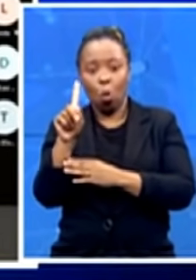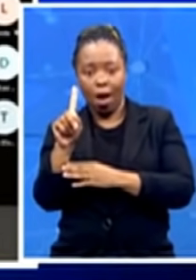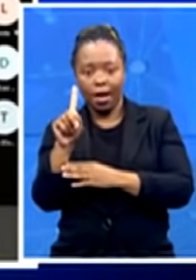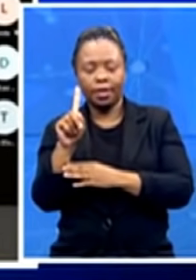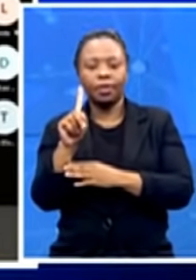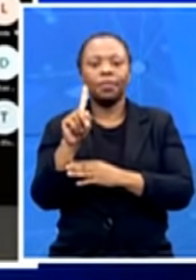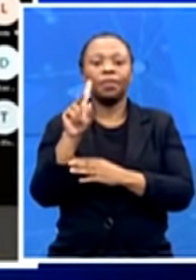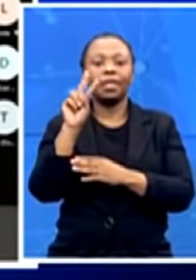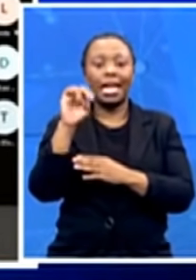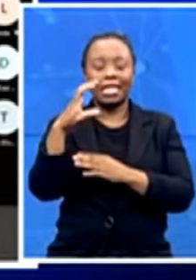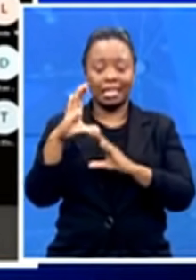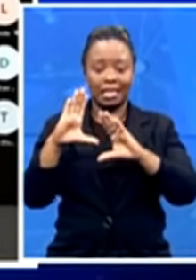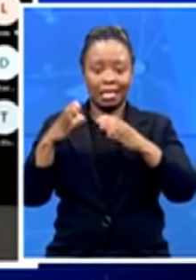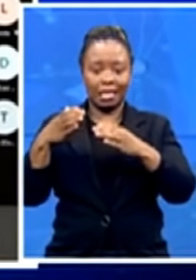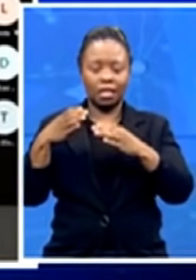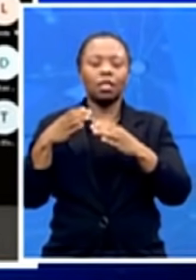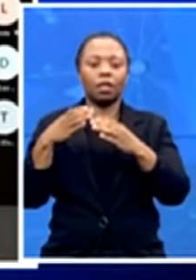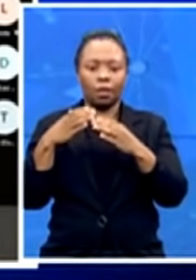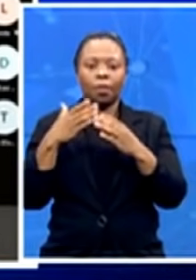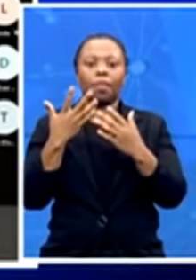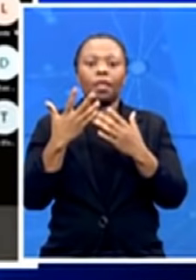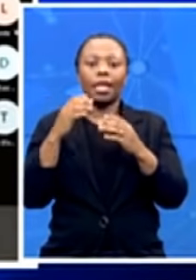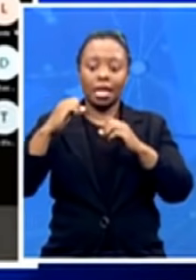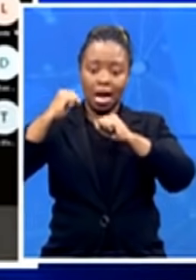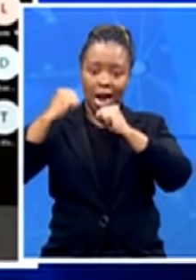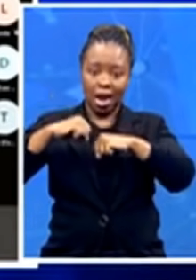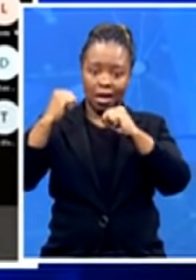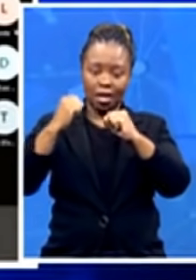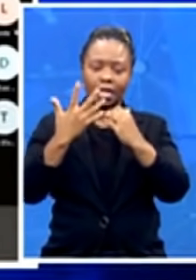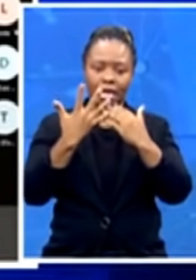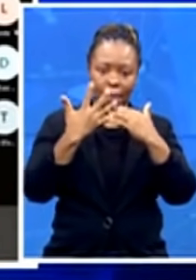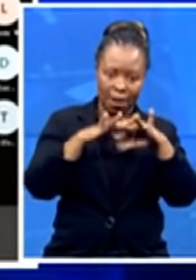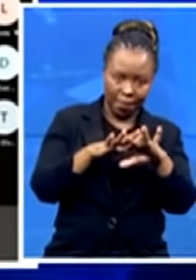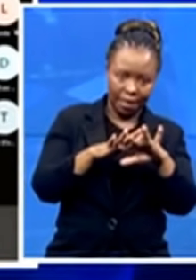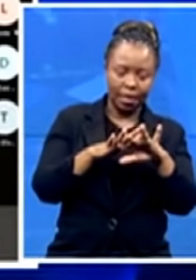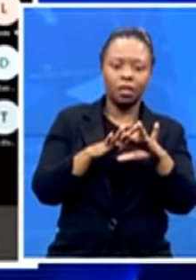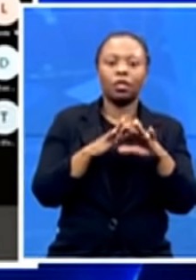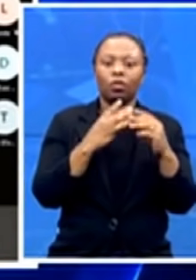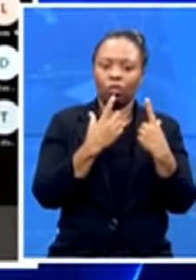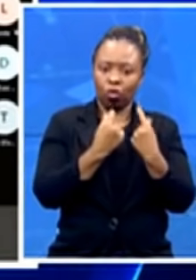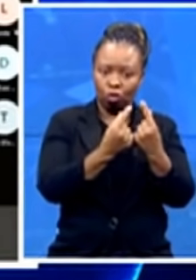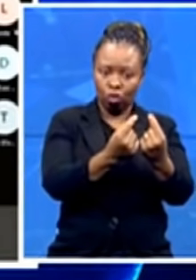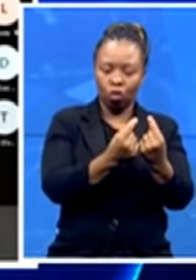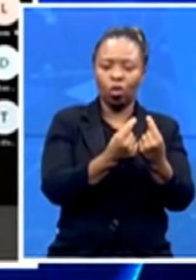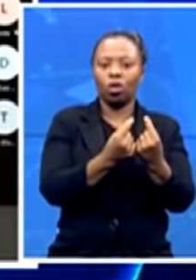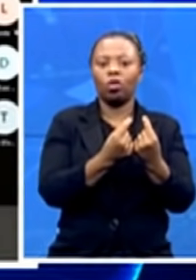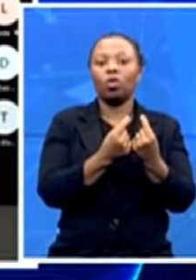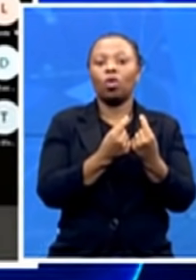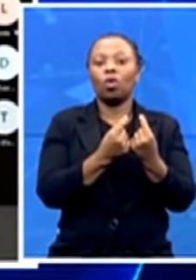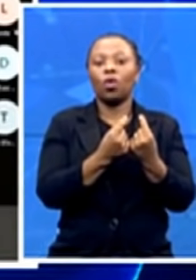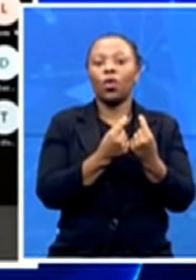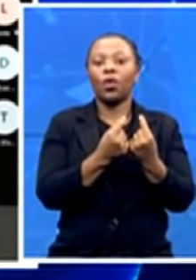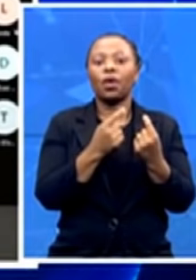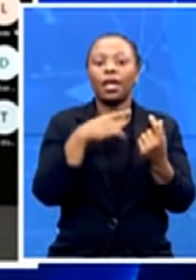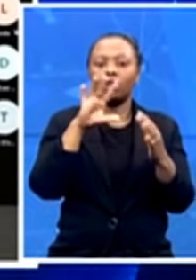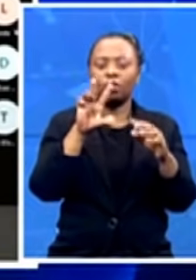the resolutions and the guidelines, and it resolved as follows, and we quote, "All members who have been charged